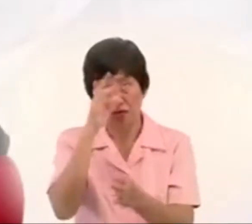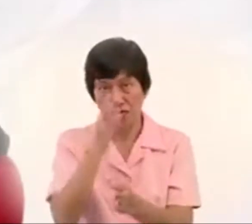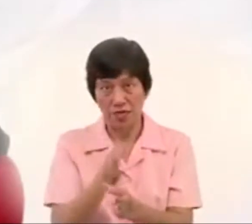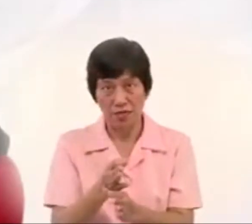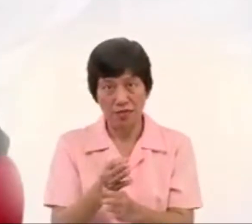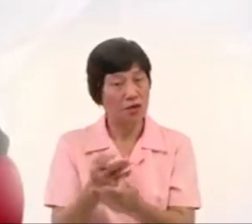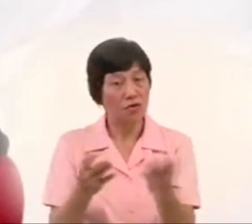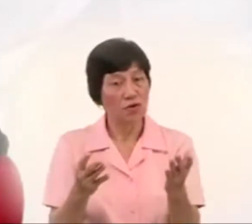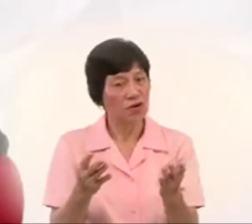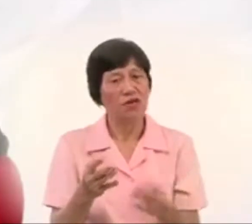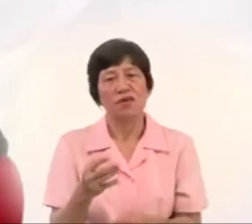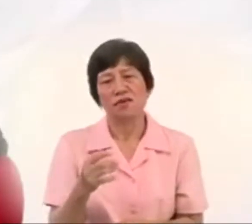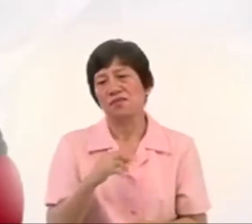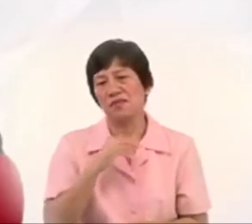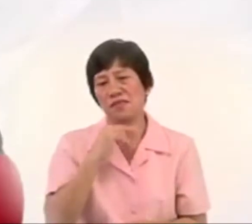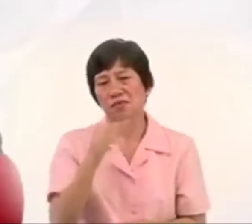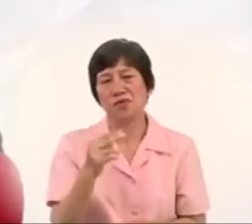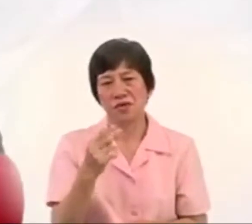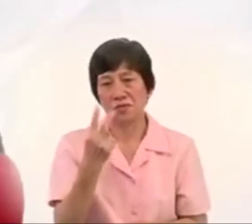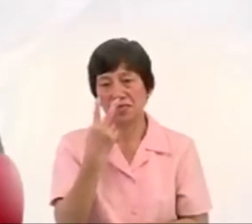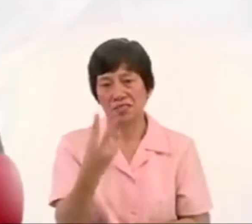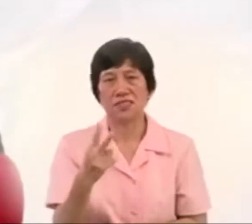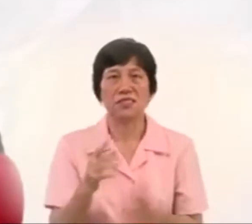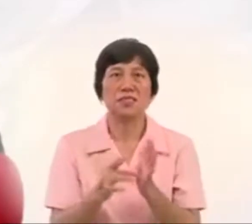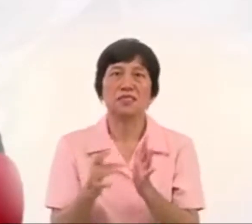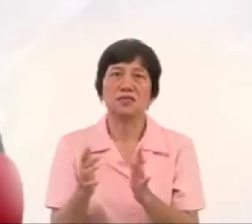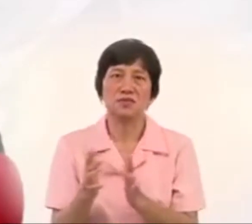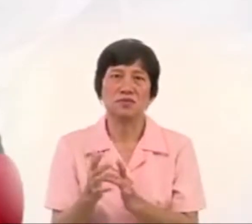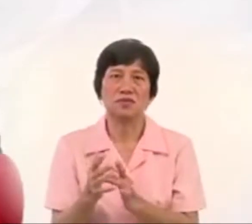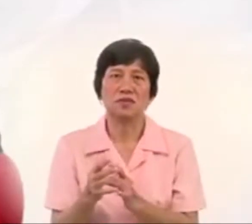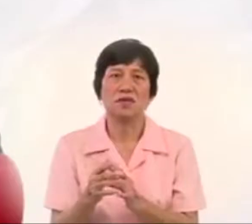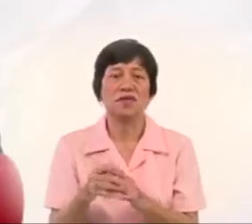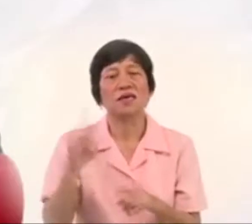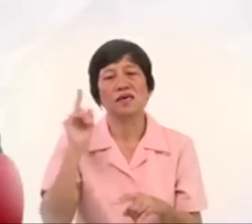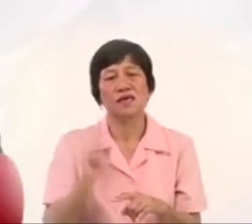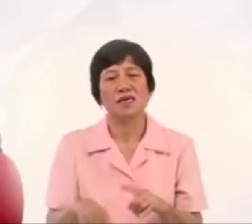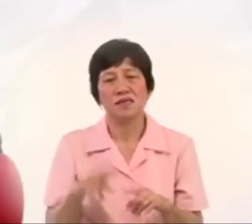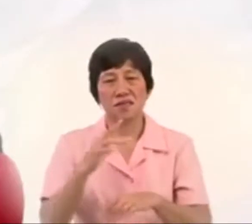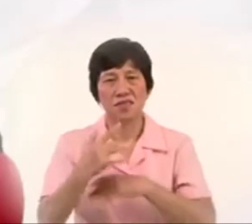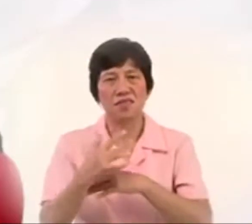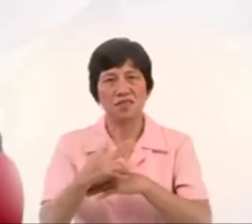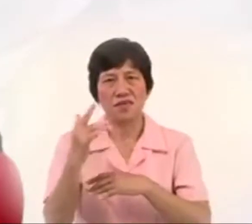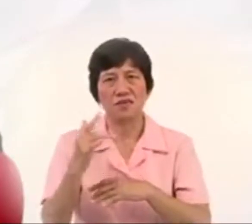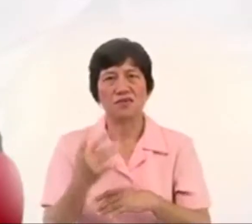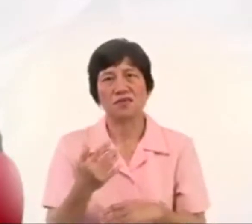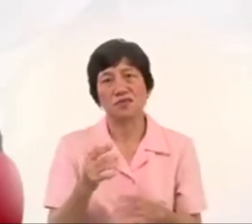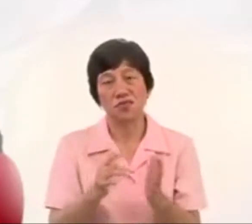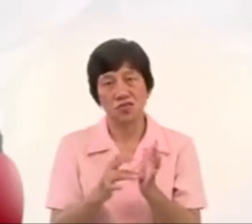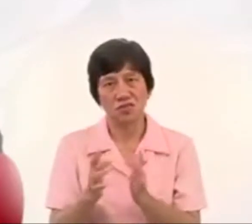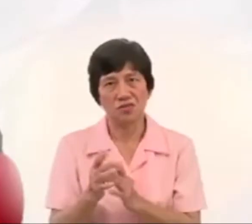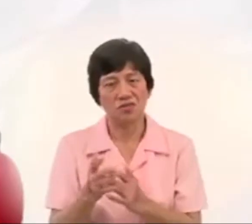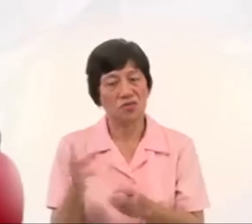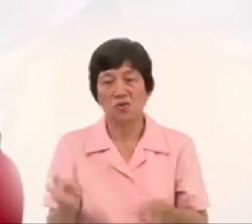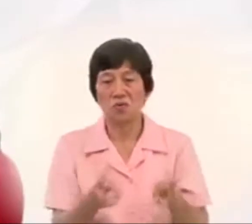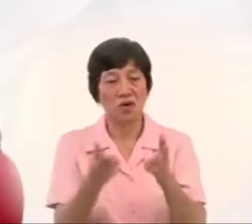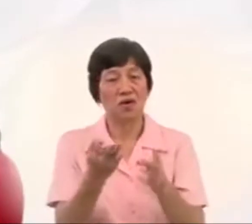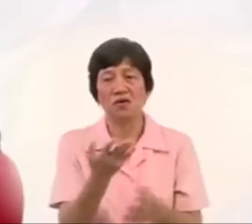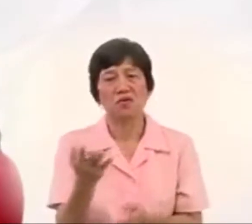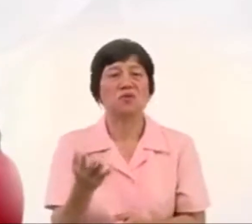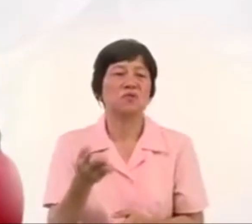see me, you will not be able to touch me the way you are used to? I'm